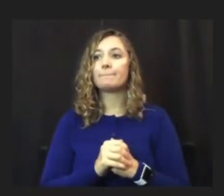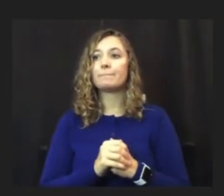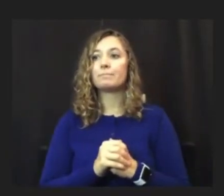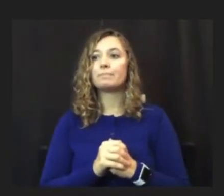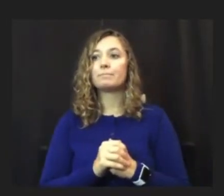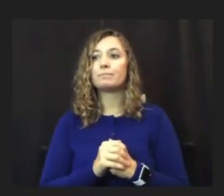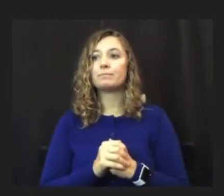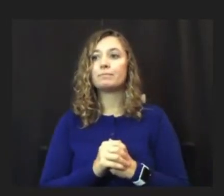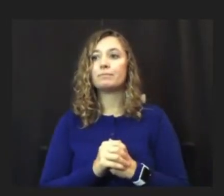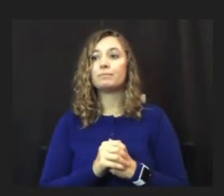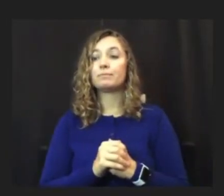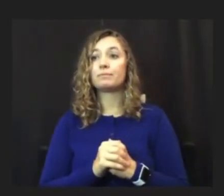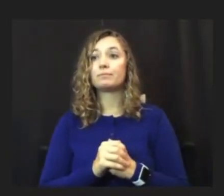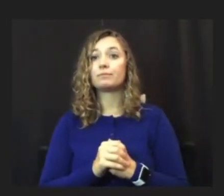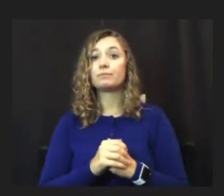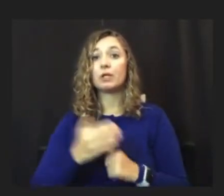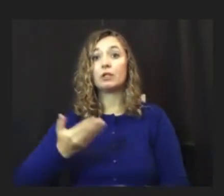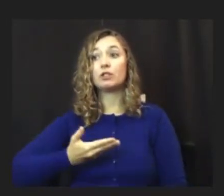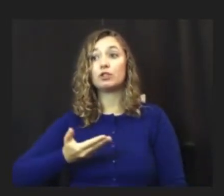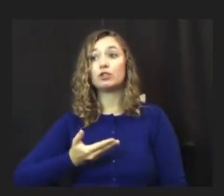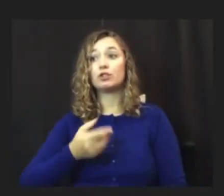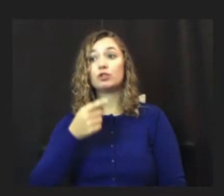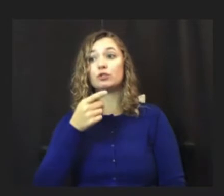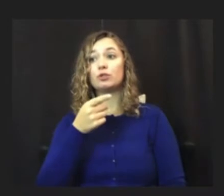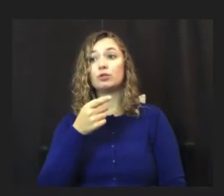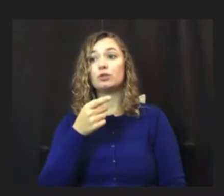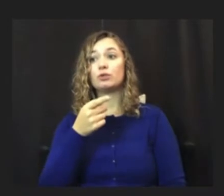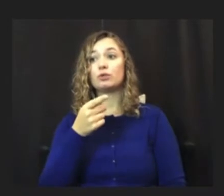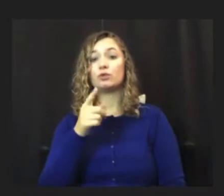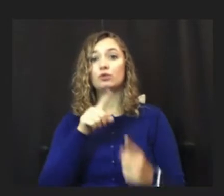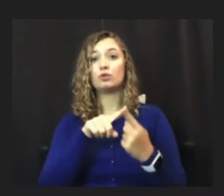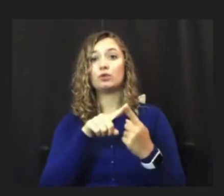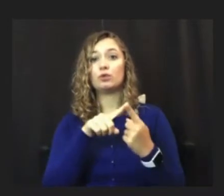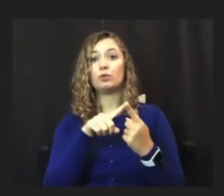and introduce you to Matthew Rushin.